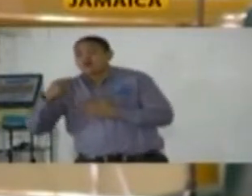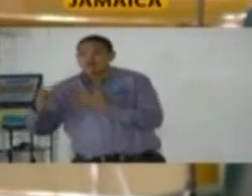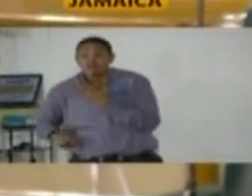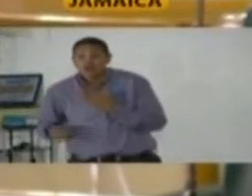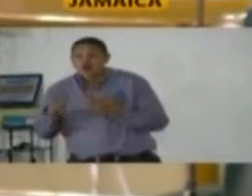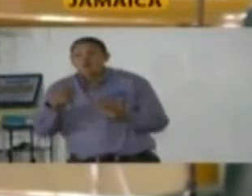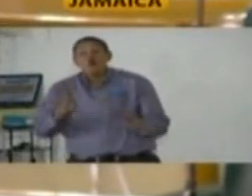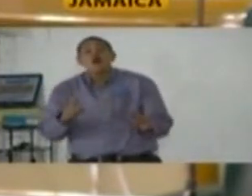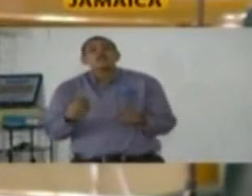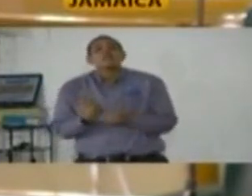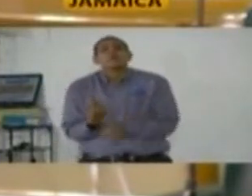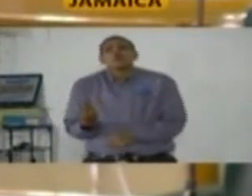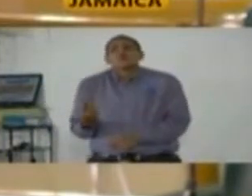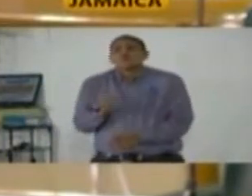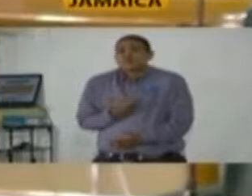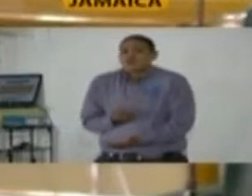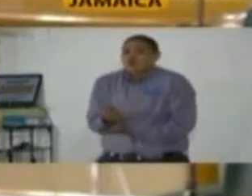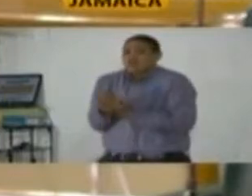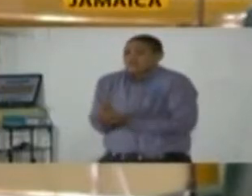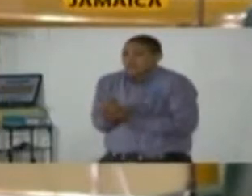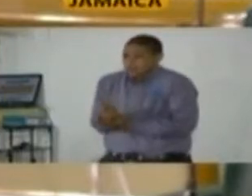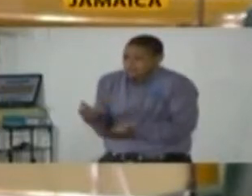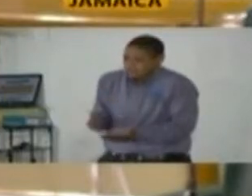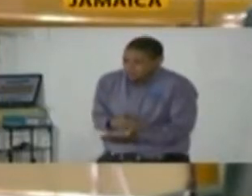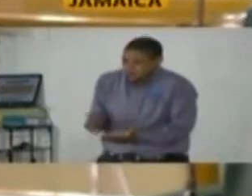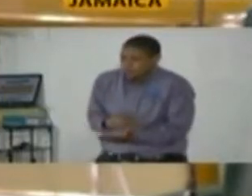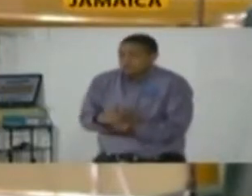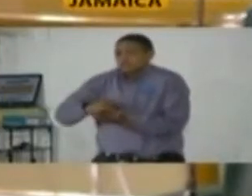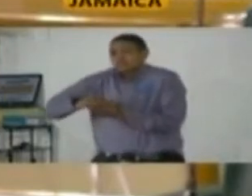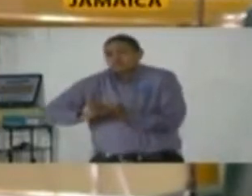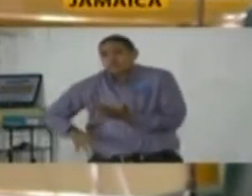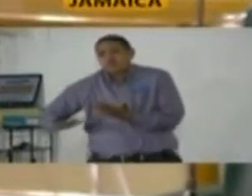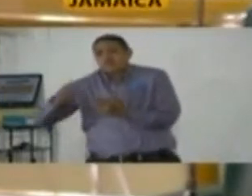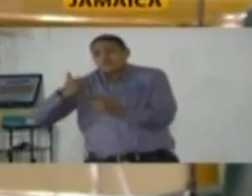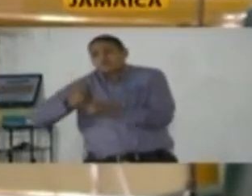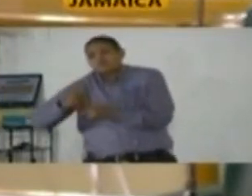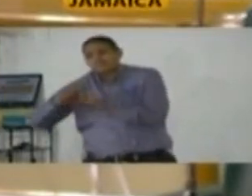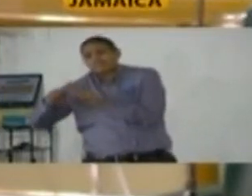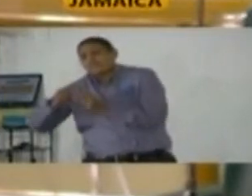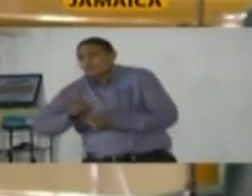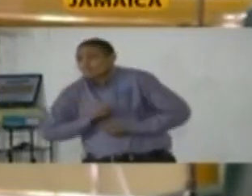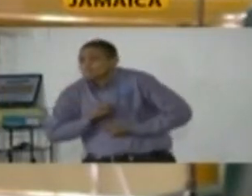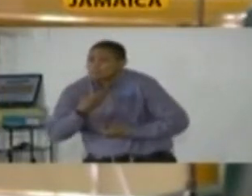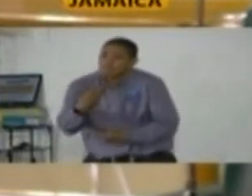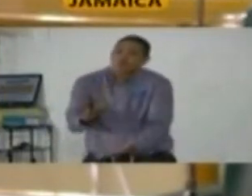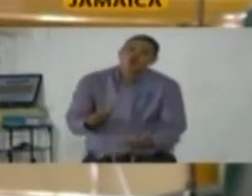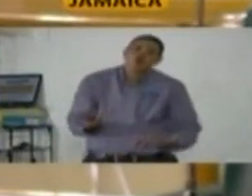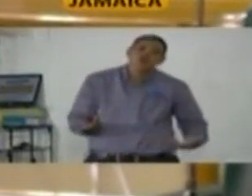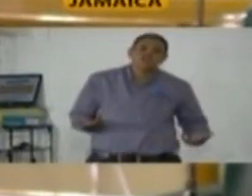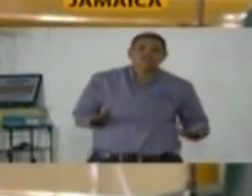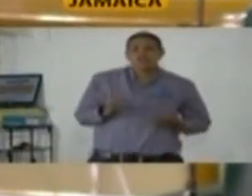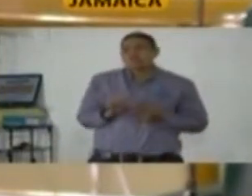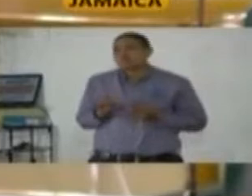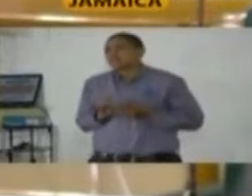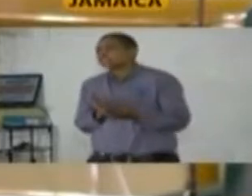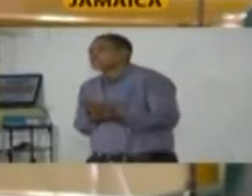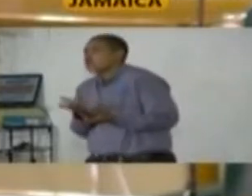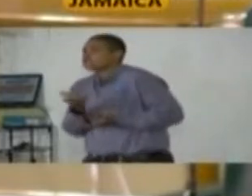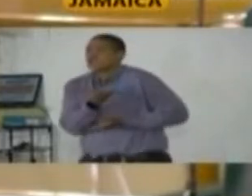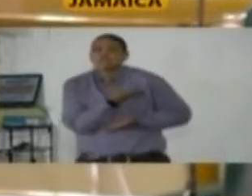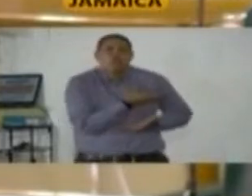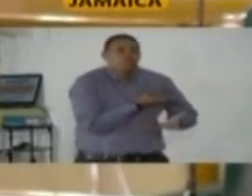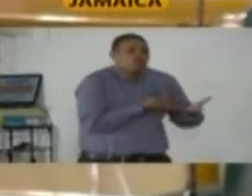making use of art therapy, music, drawing, poetry, drama, talk therapy, among others. It is the